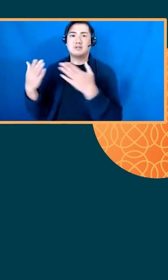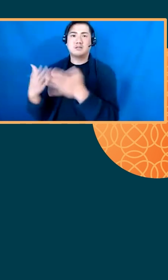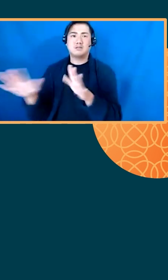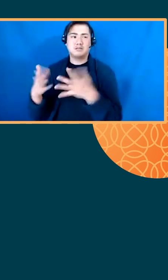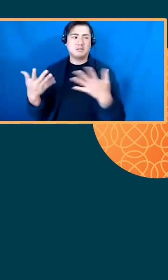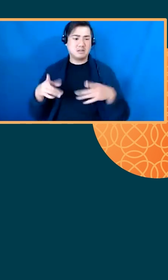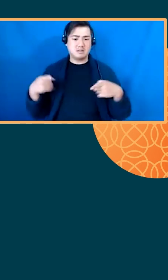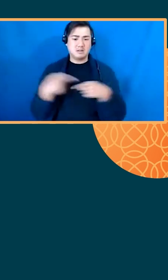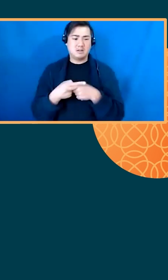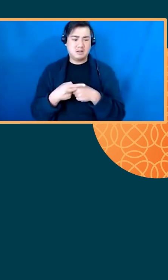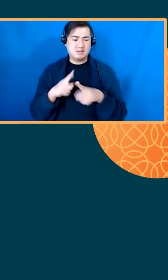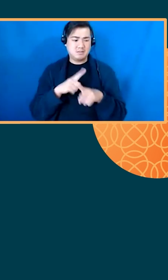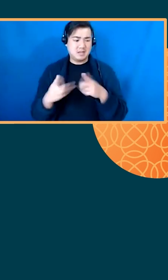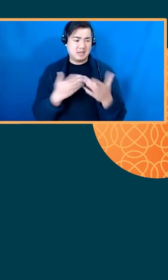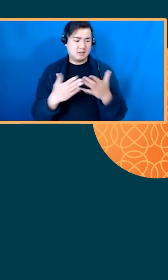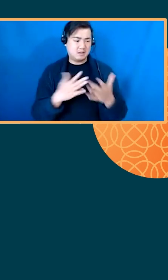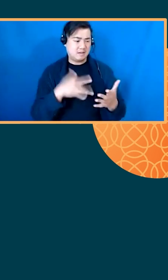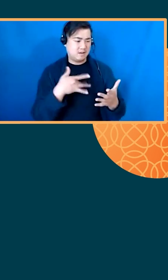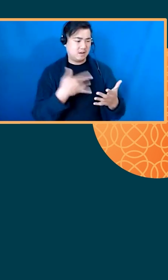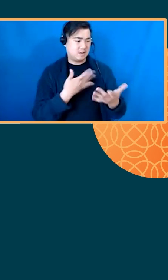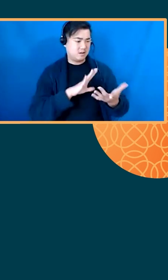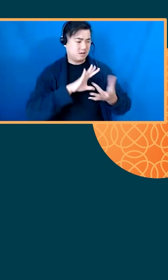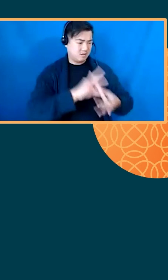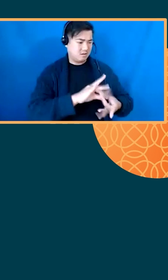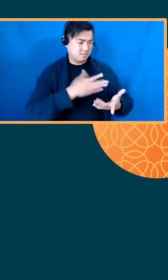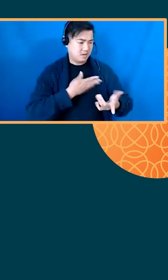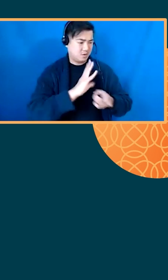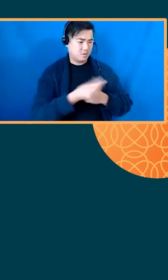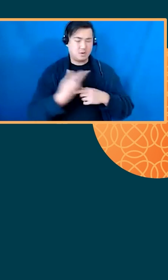were, to go against their own culture.